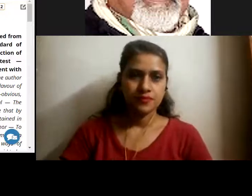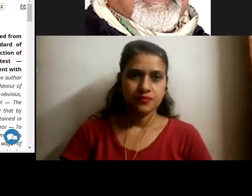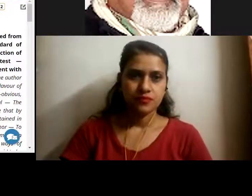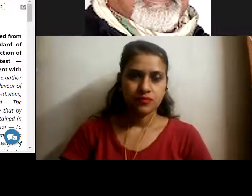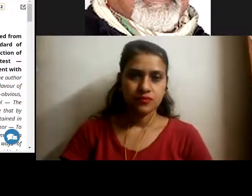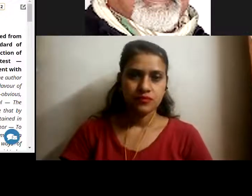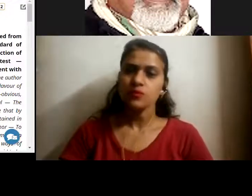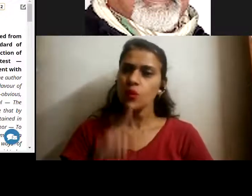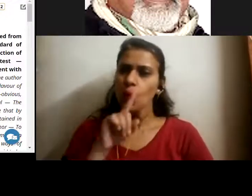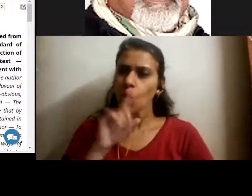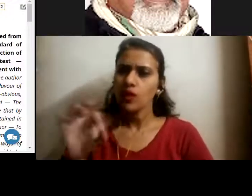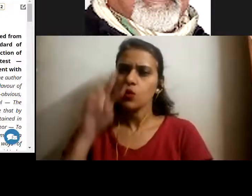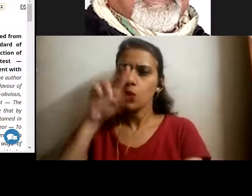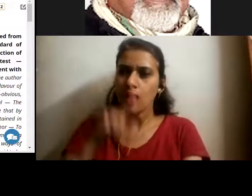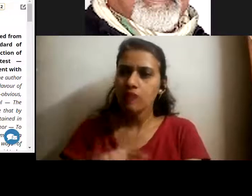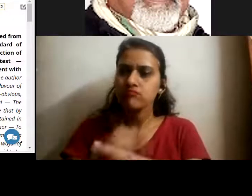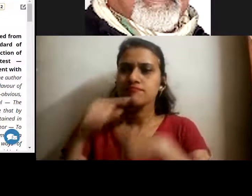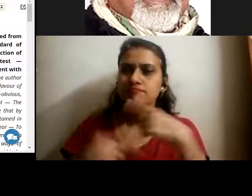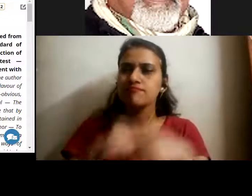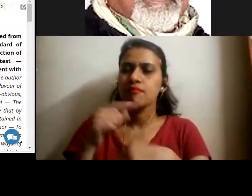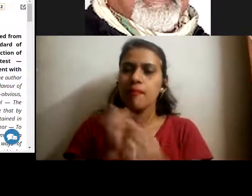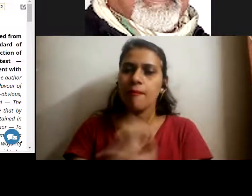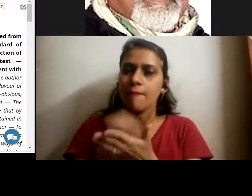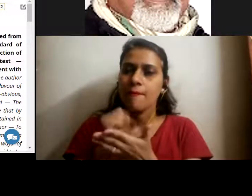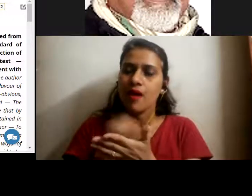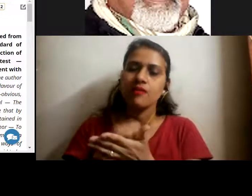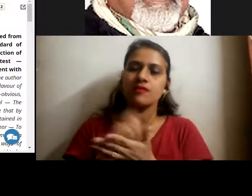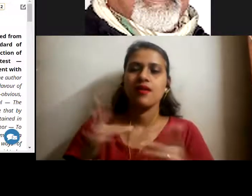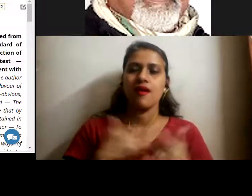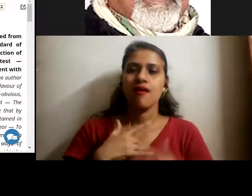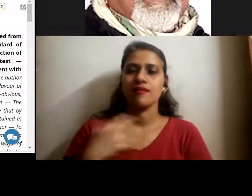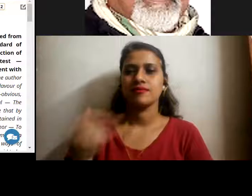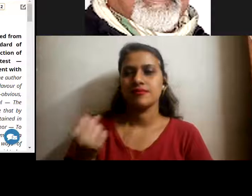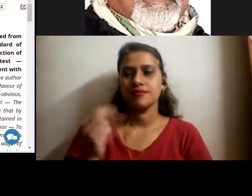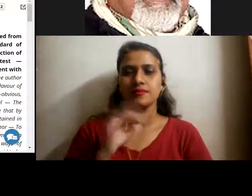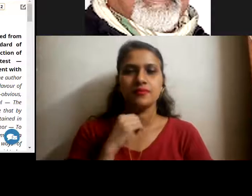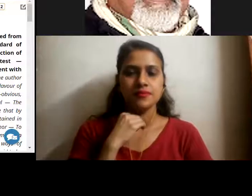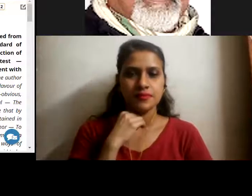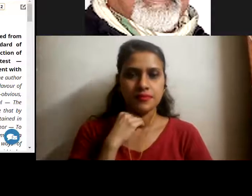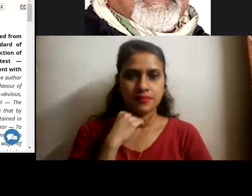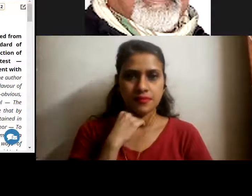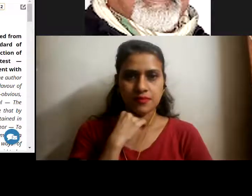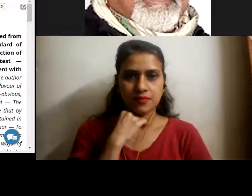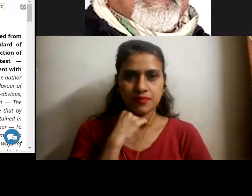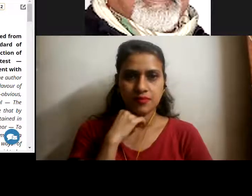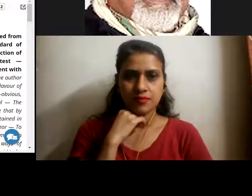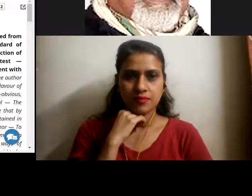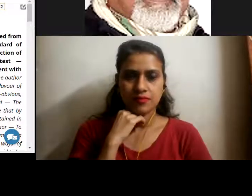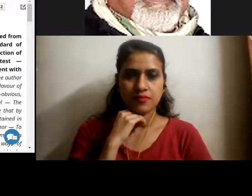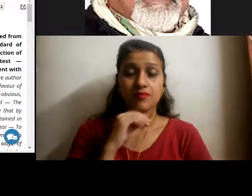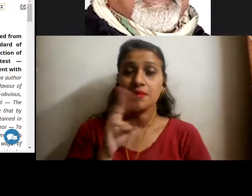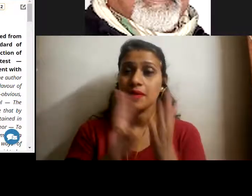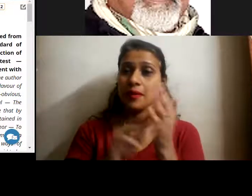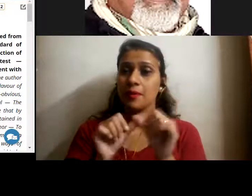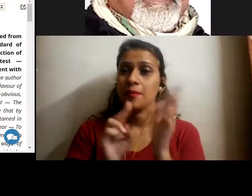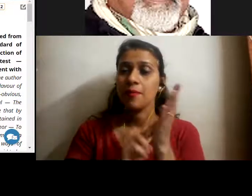get used to it and then it will be easy. And there are other legal databases such as Manupatra, Heen Online,